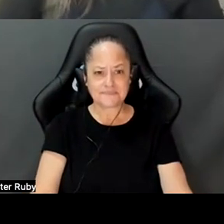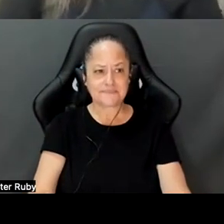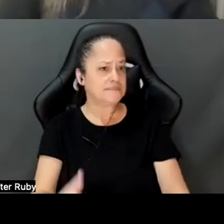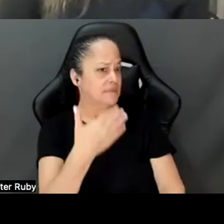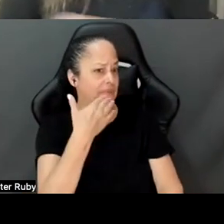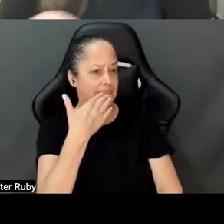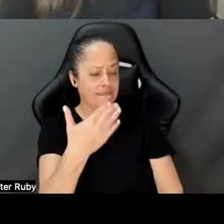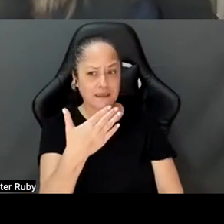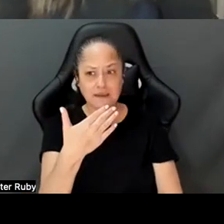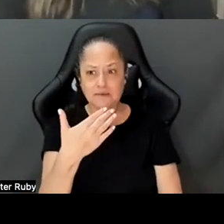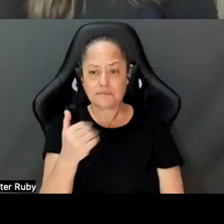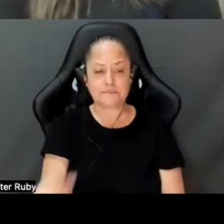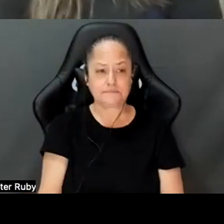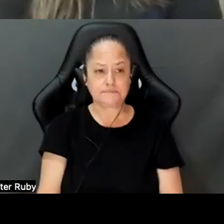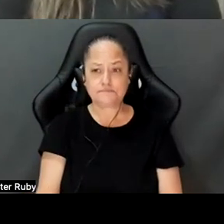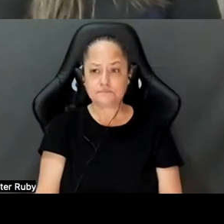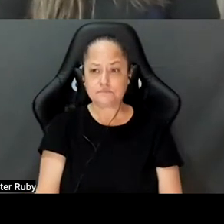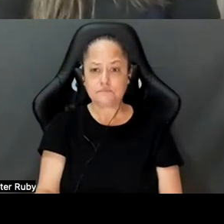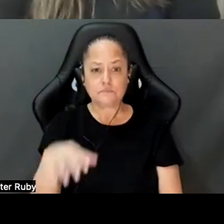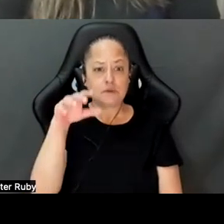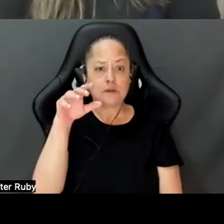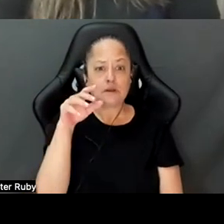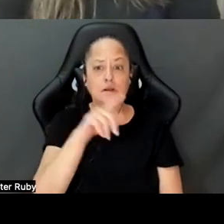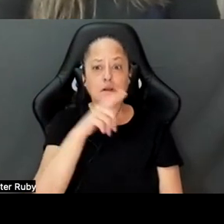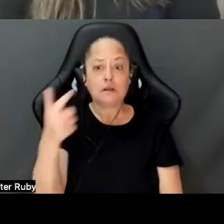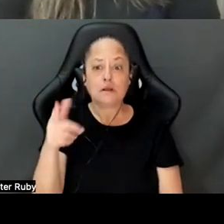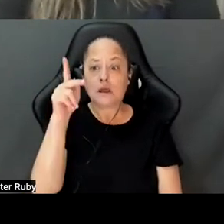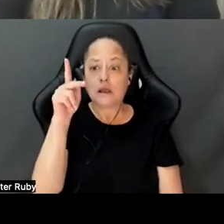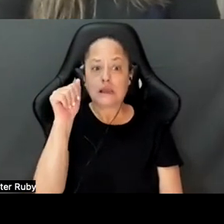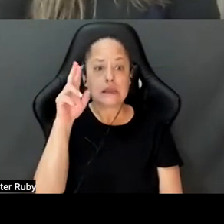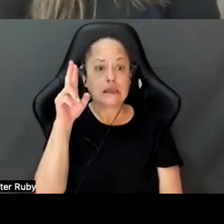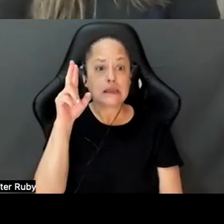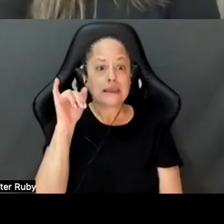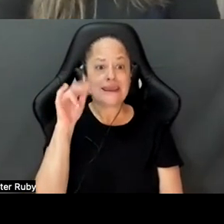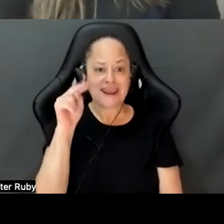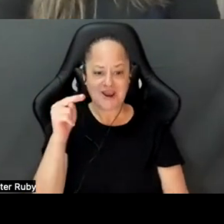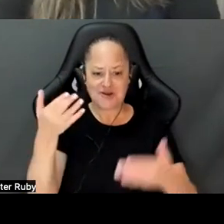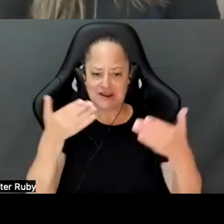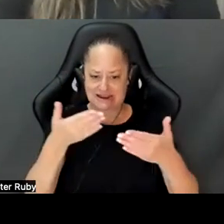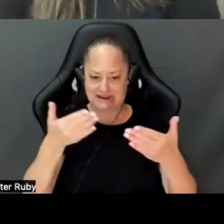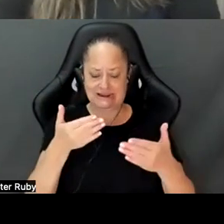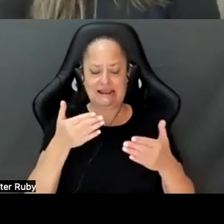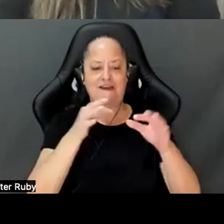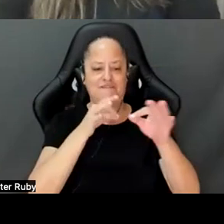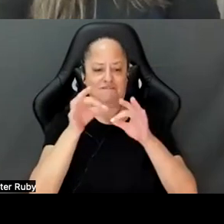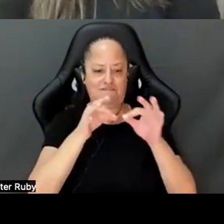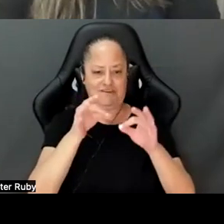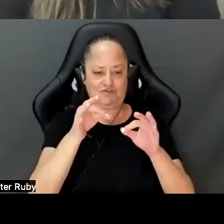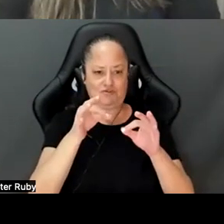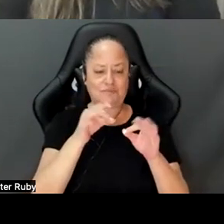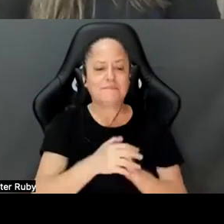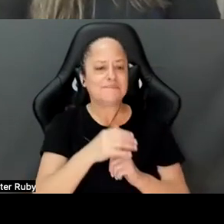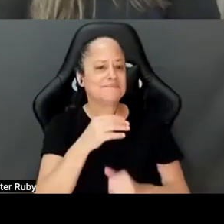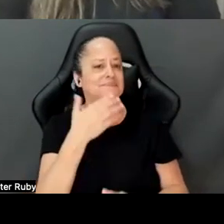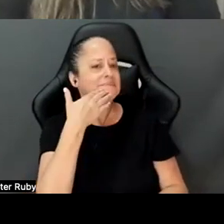Thank you. And we'll go to Karen next. Karen, if you don't mind giving your introduction and visual description.